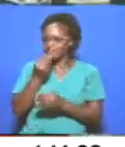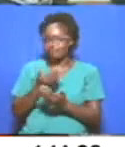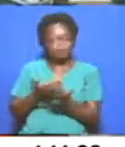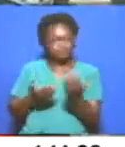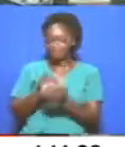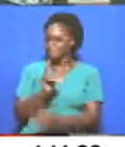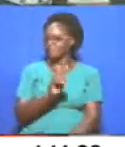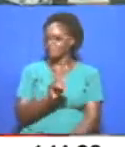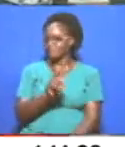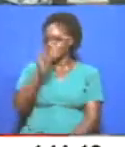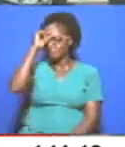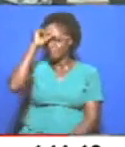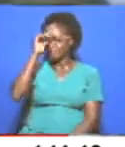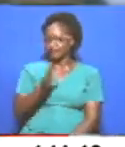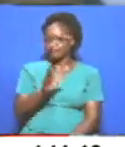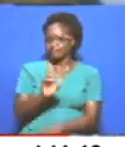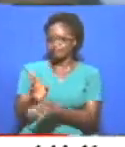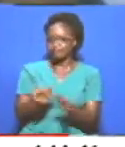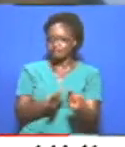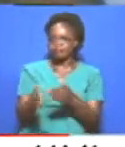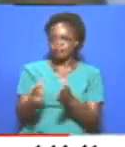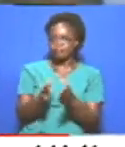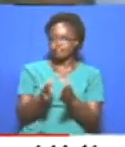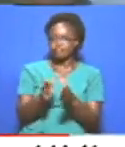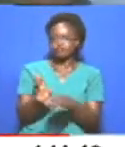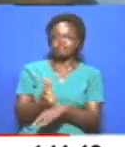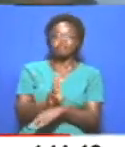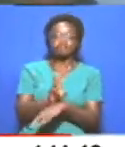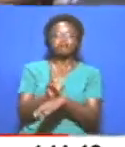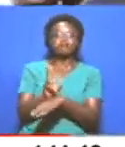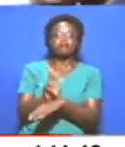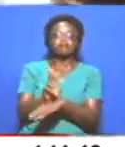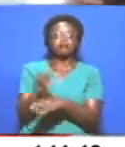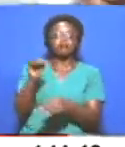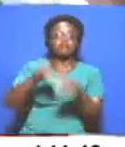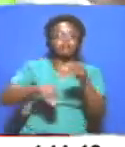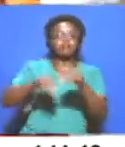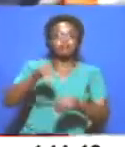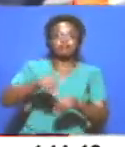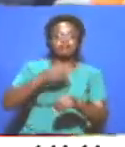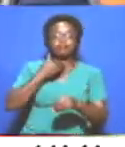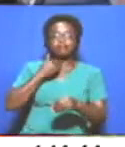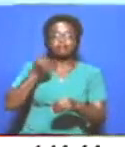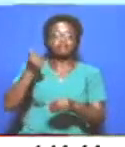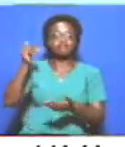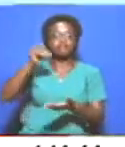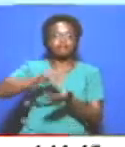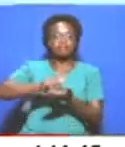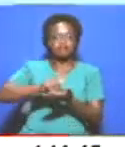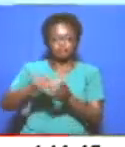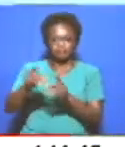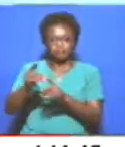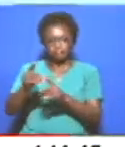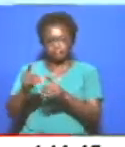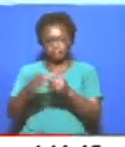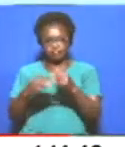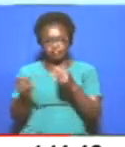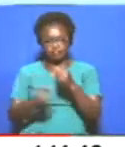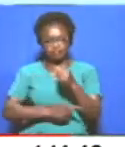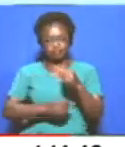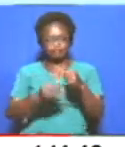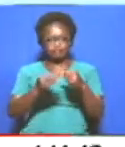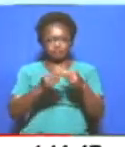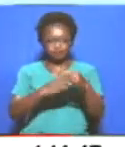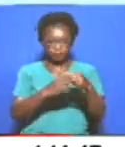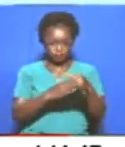The governor also used the opportunity to drum up support for his re-election in the August 9 polls. Katika